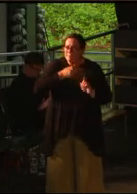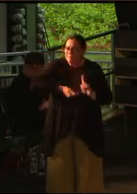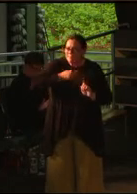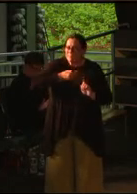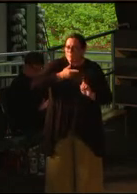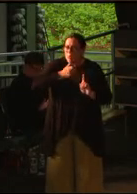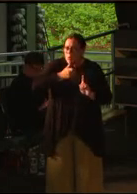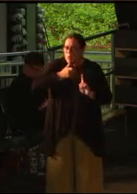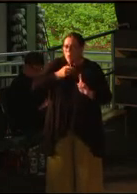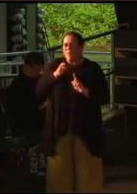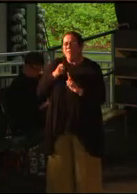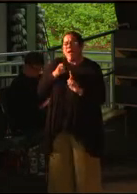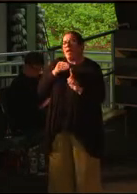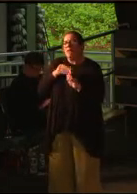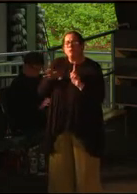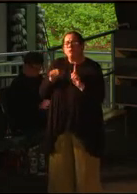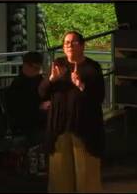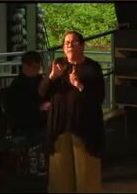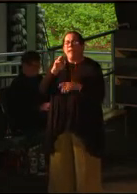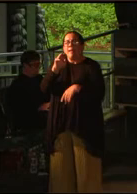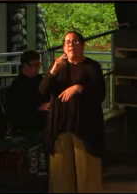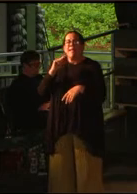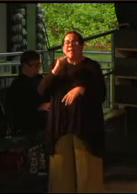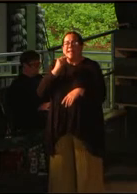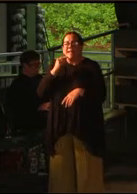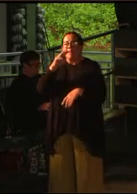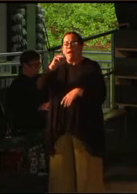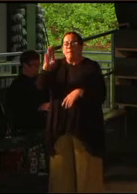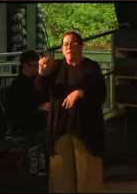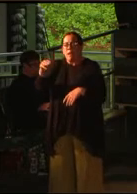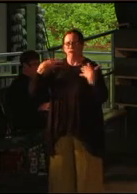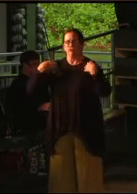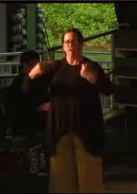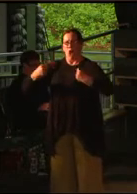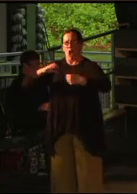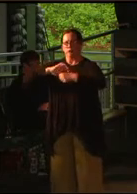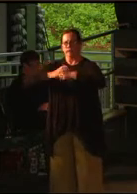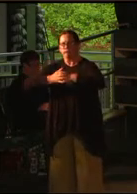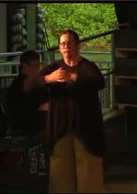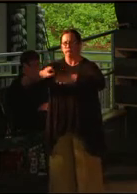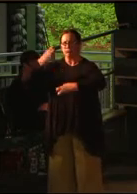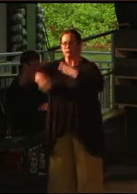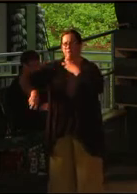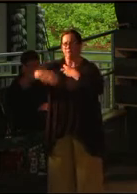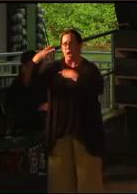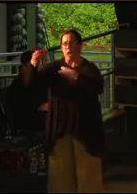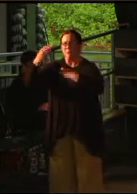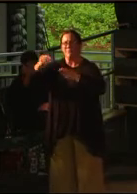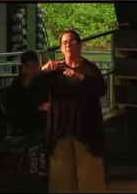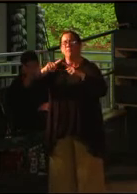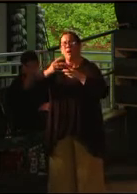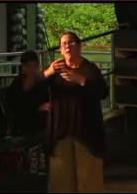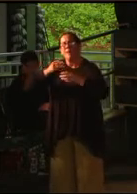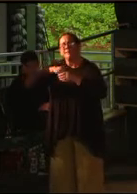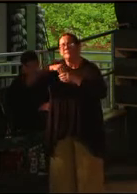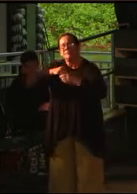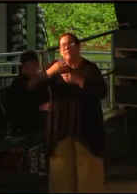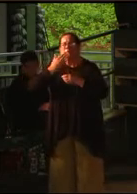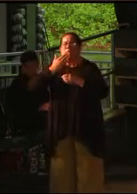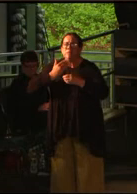M&M, all strong and crunchy on the outside, but really sweet on the inside.